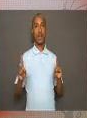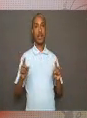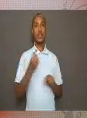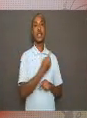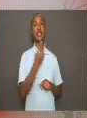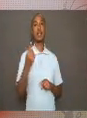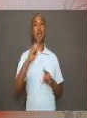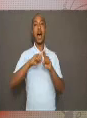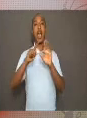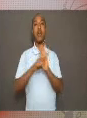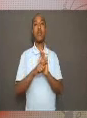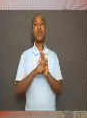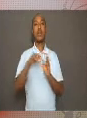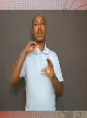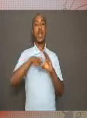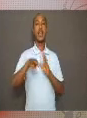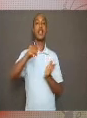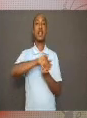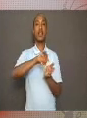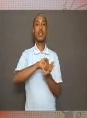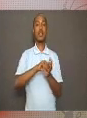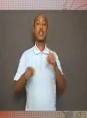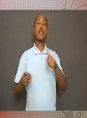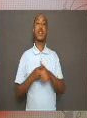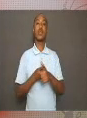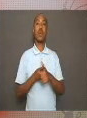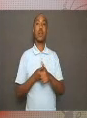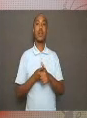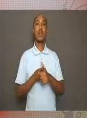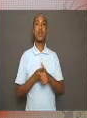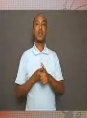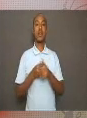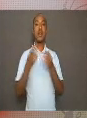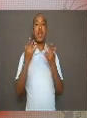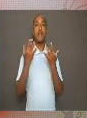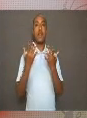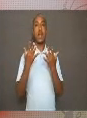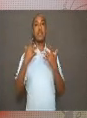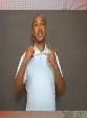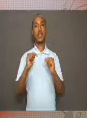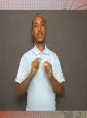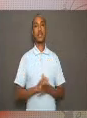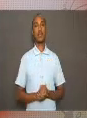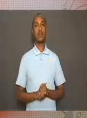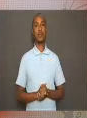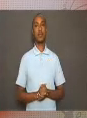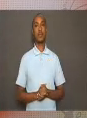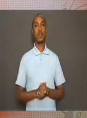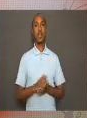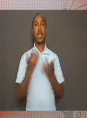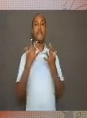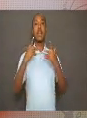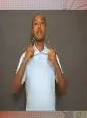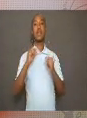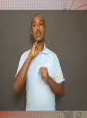some ions in salts. The first one is a flame test. A flame